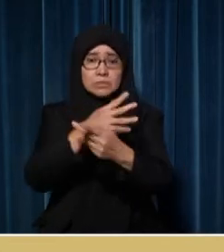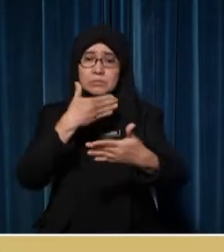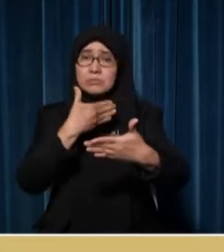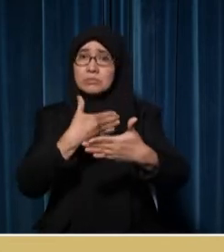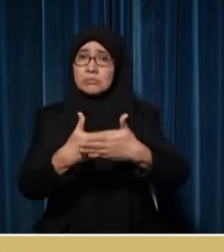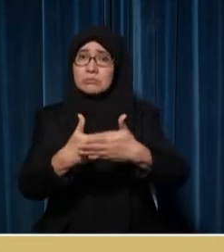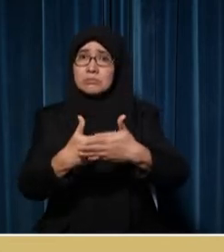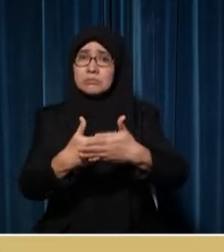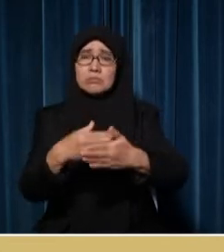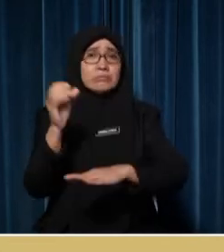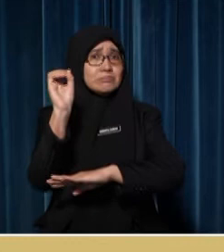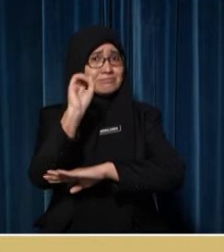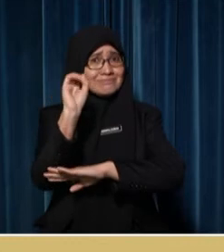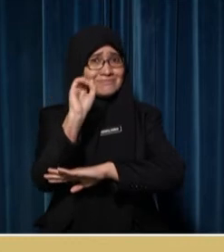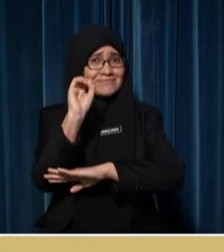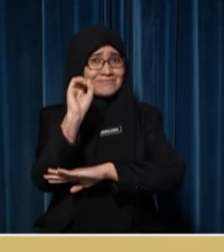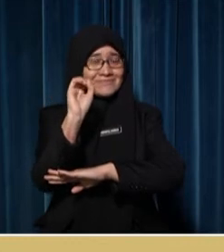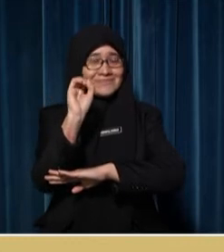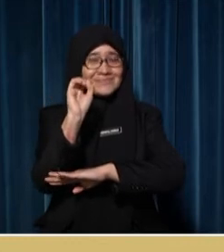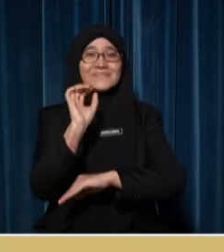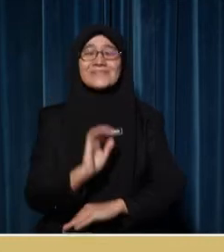until there was nothing left.